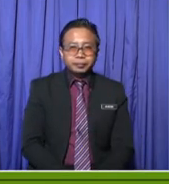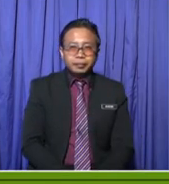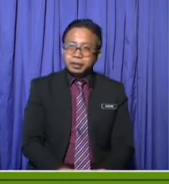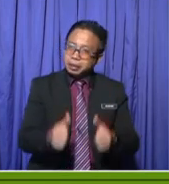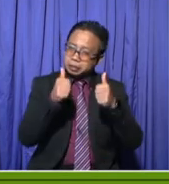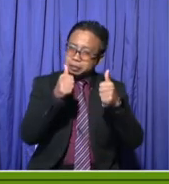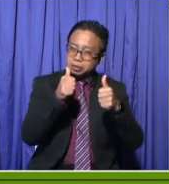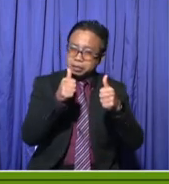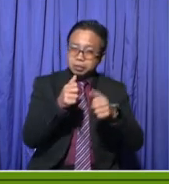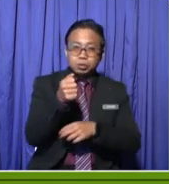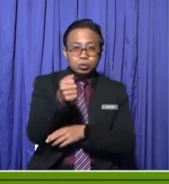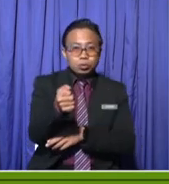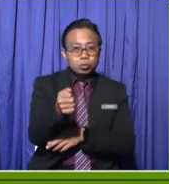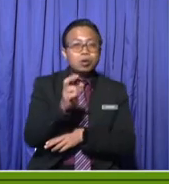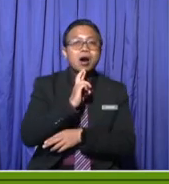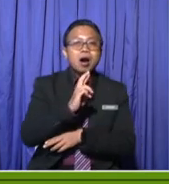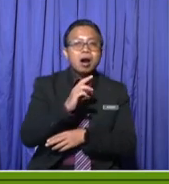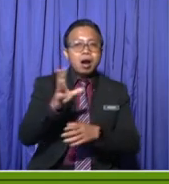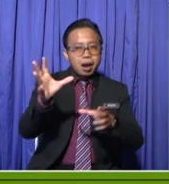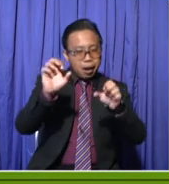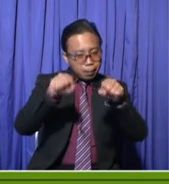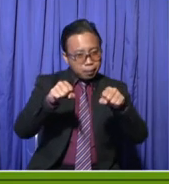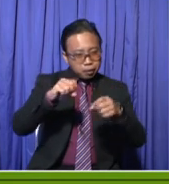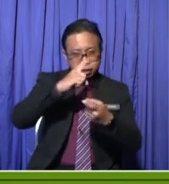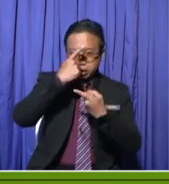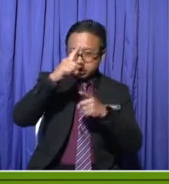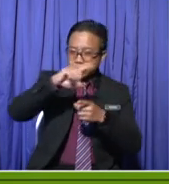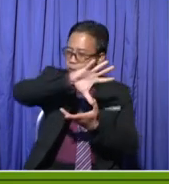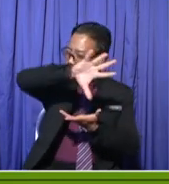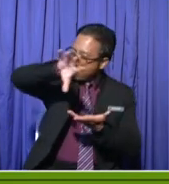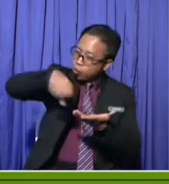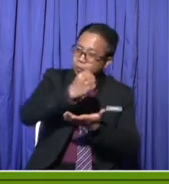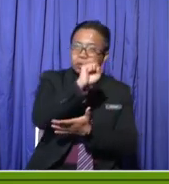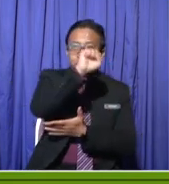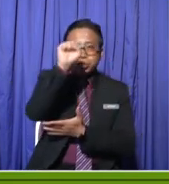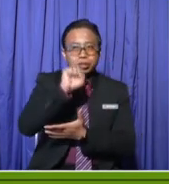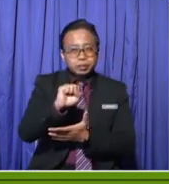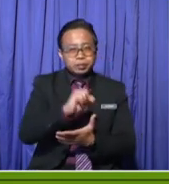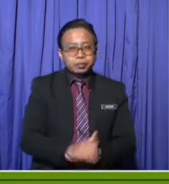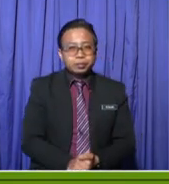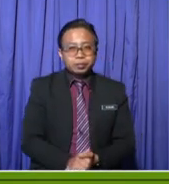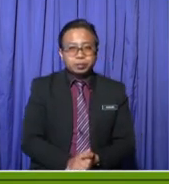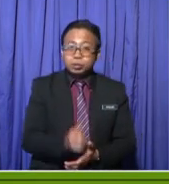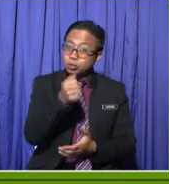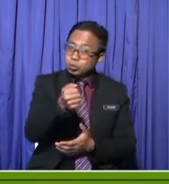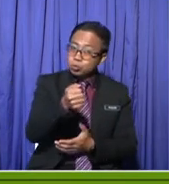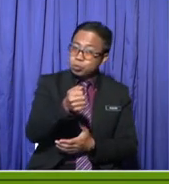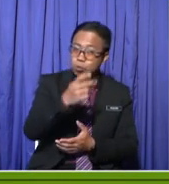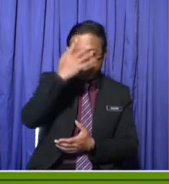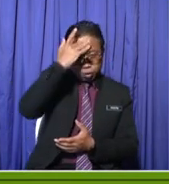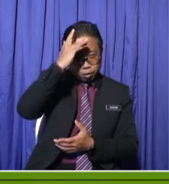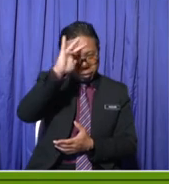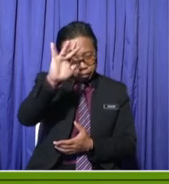Excellent! You are able to answer all my questions. You are really smart.